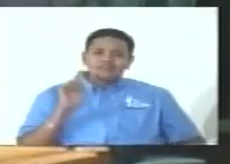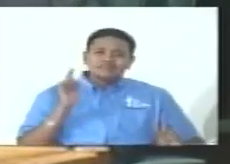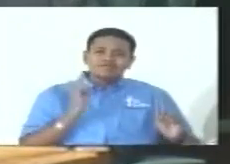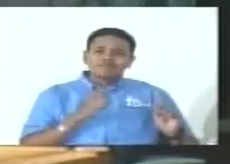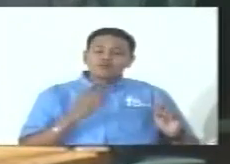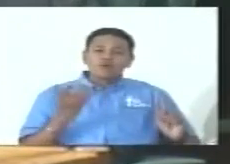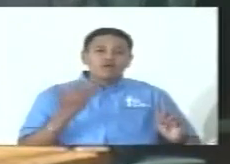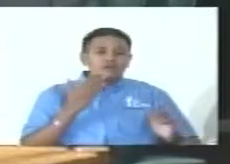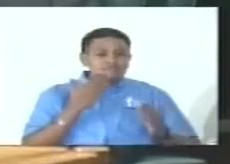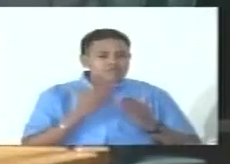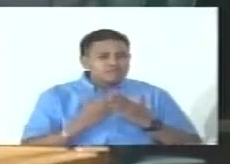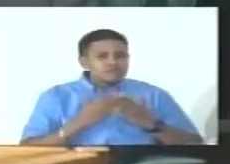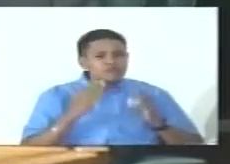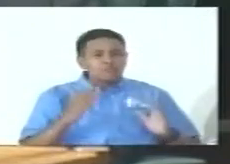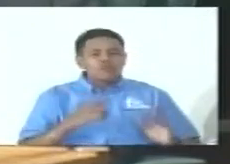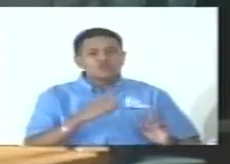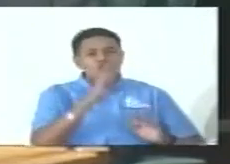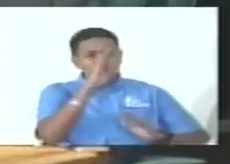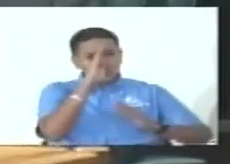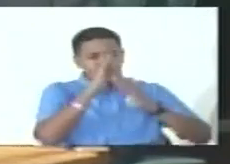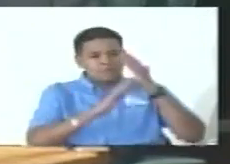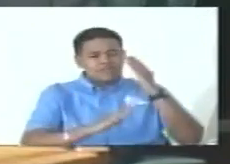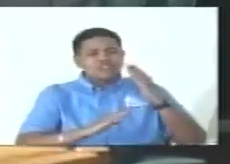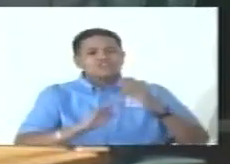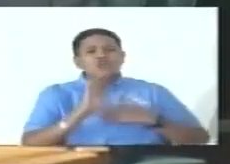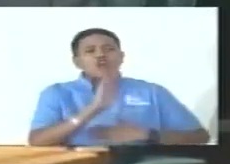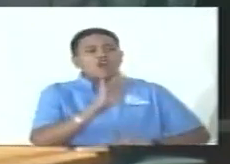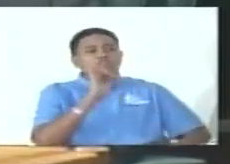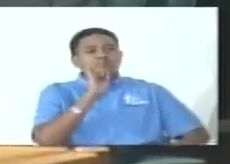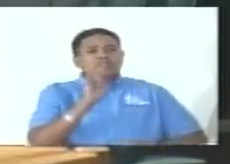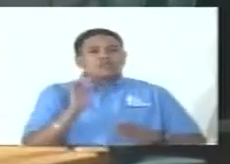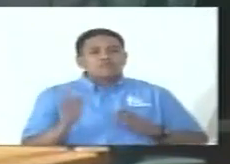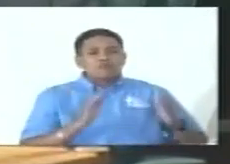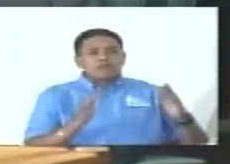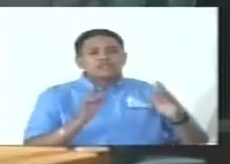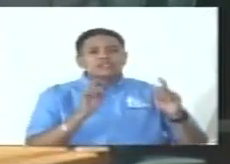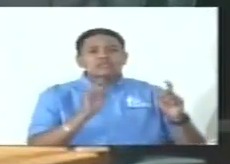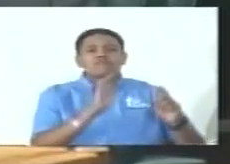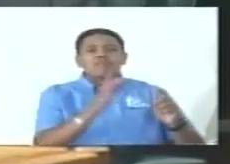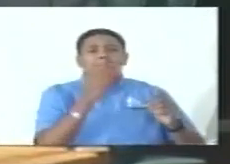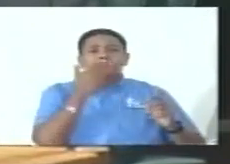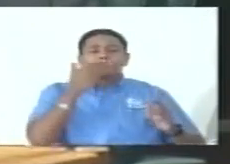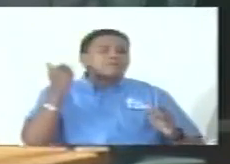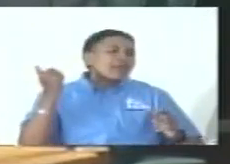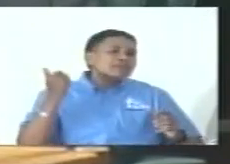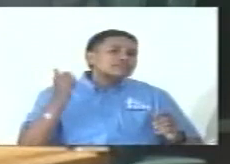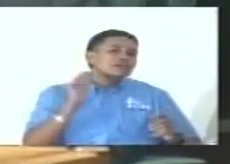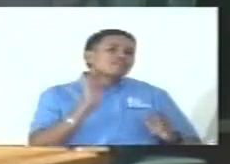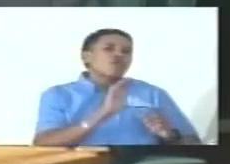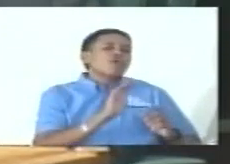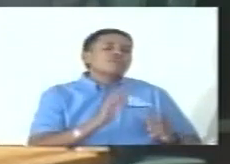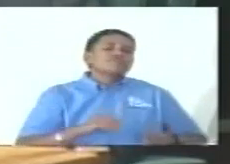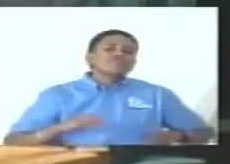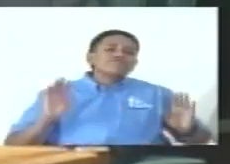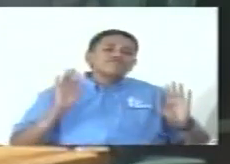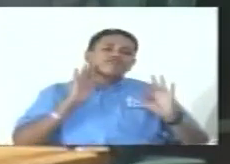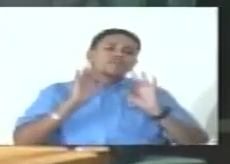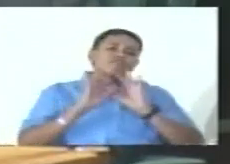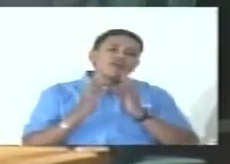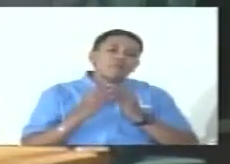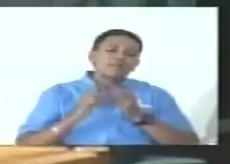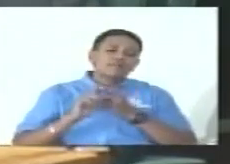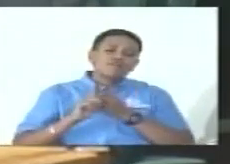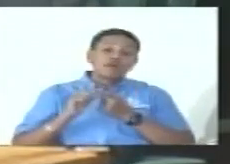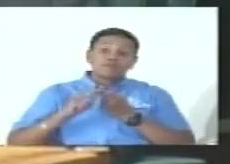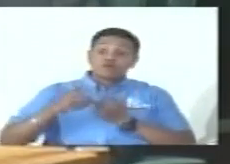was, her humility, and her preparedness to give her very best of her to her family, friends,